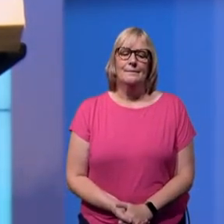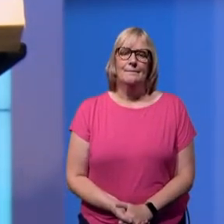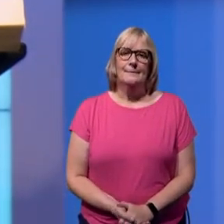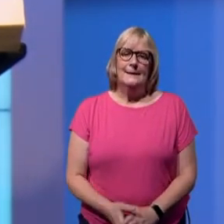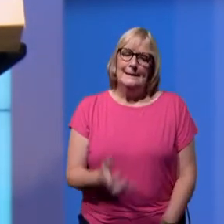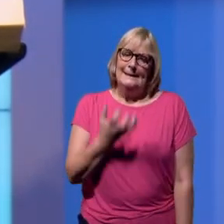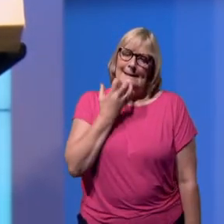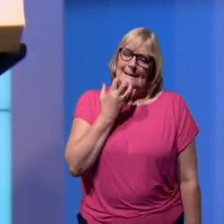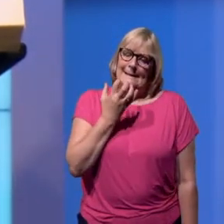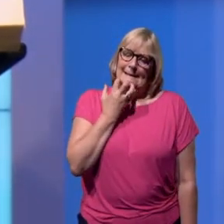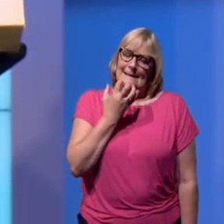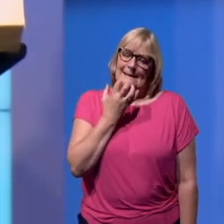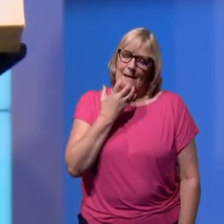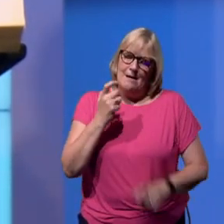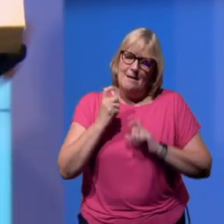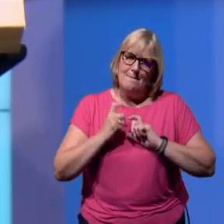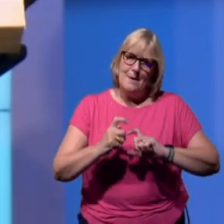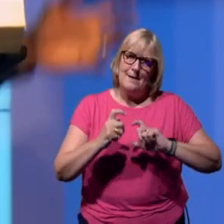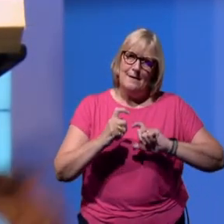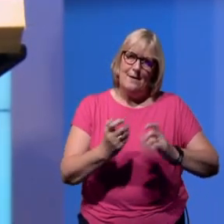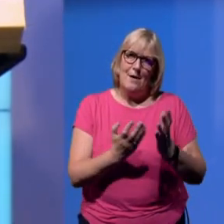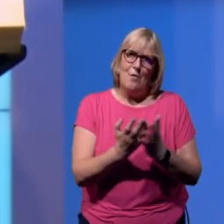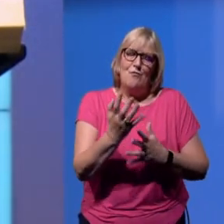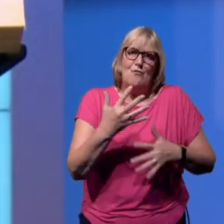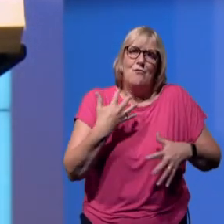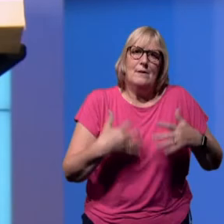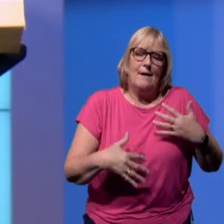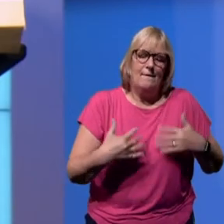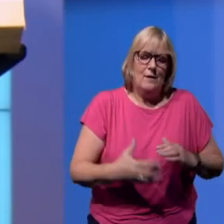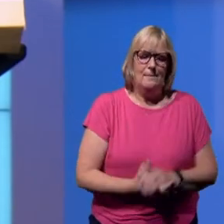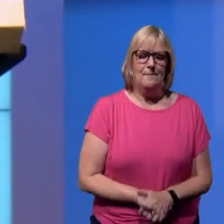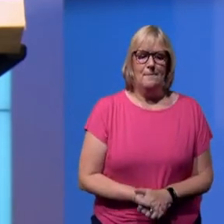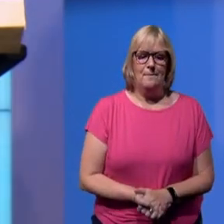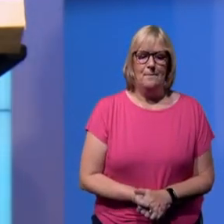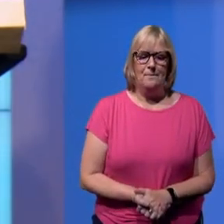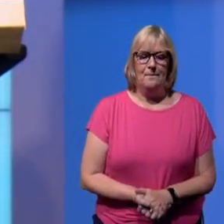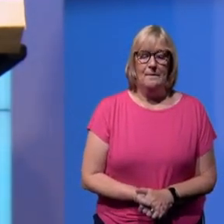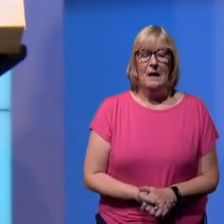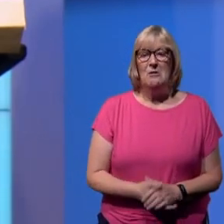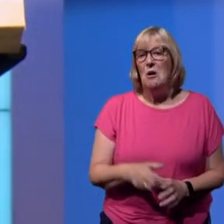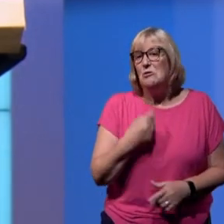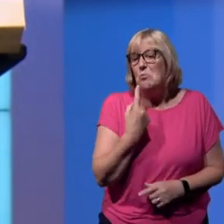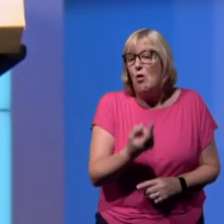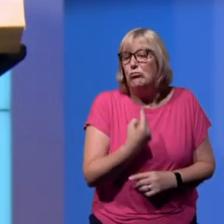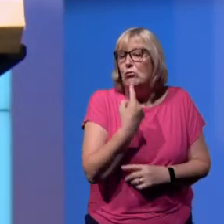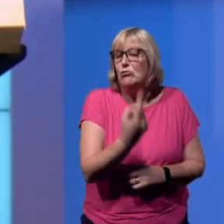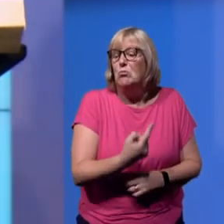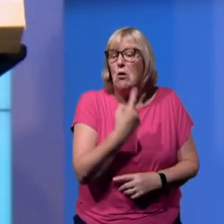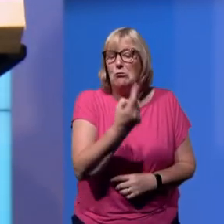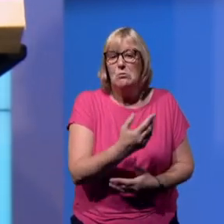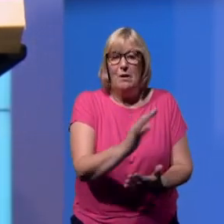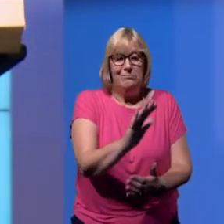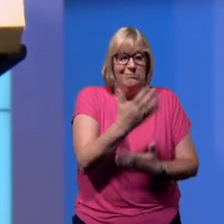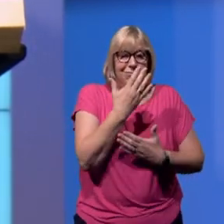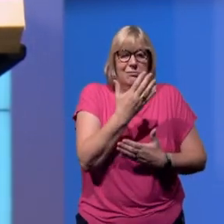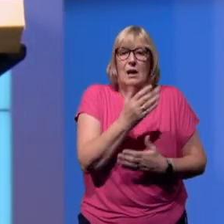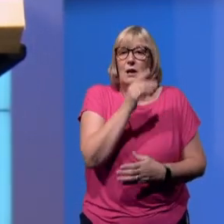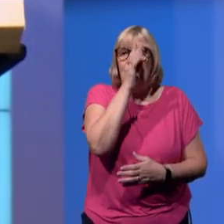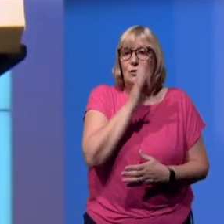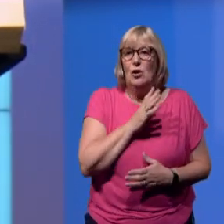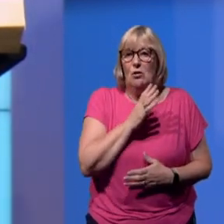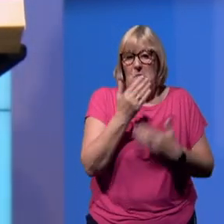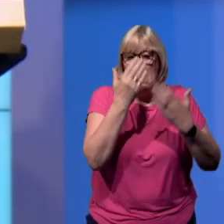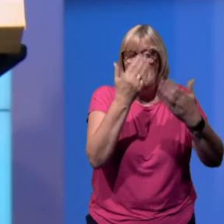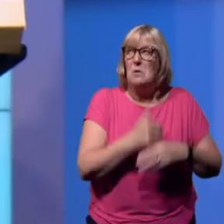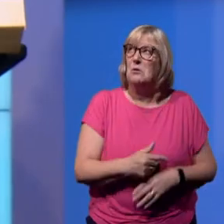persevere. Persevere in suffering. No one knows that the sorrows that may meet us tomorrow, we simply don't know the hardships that God